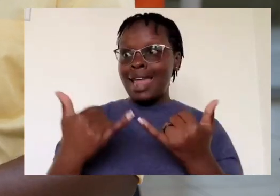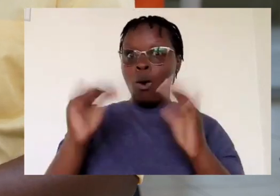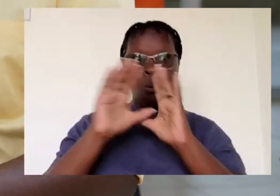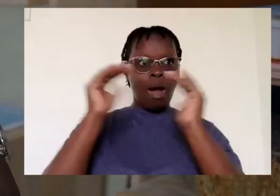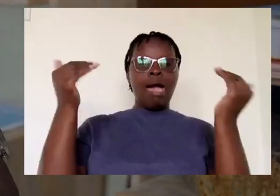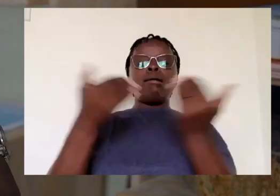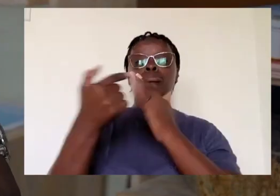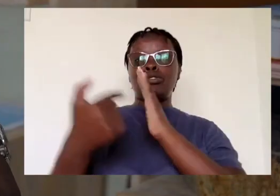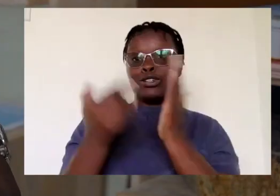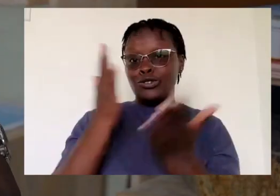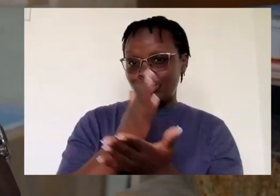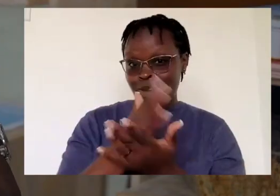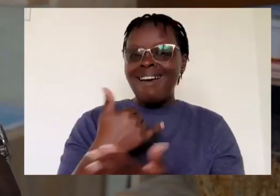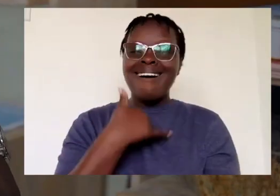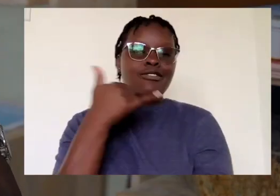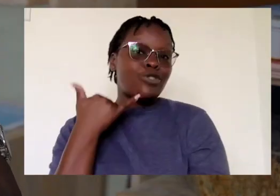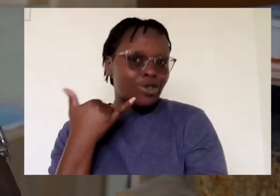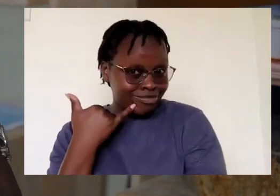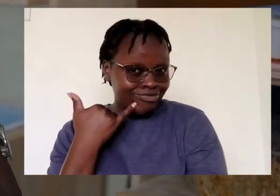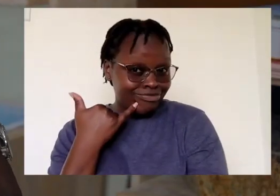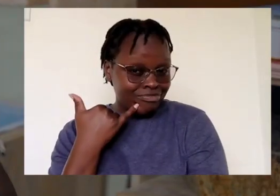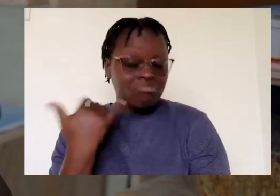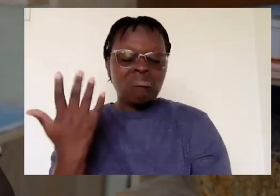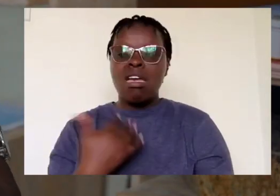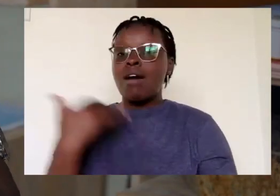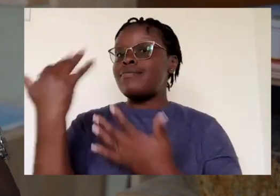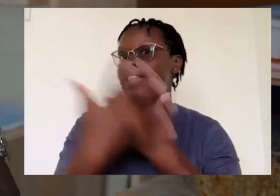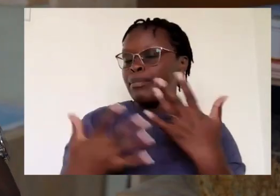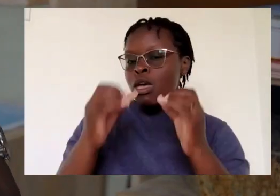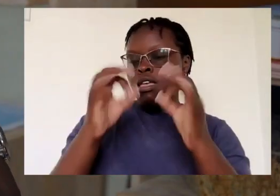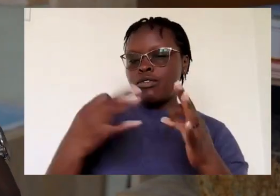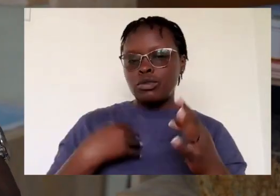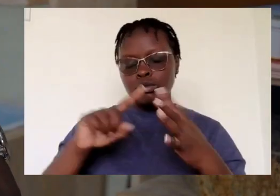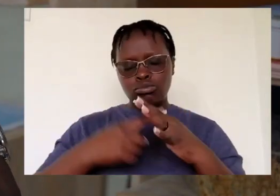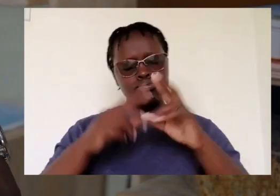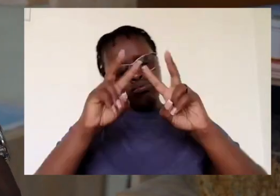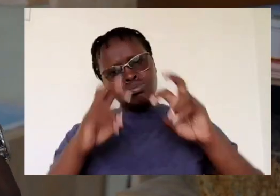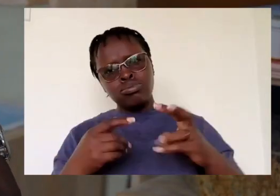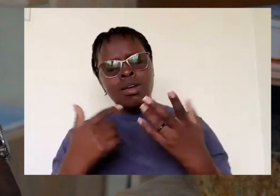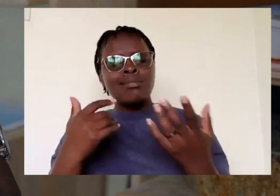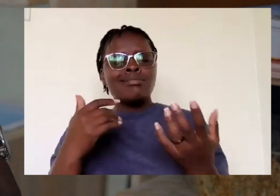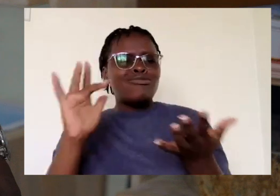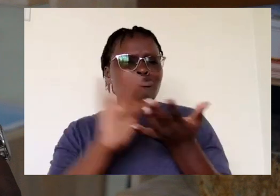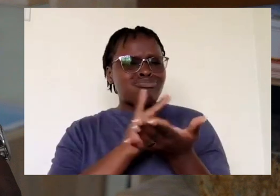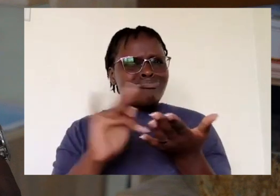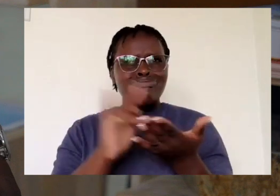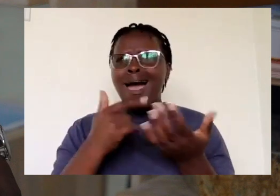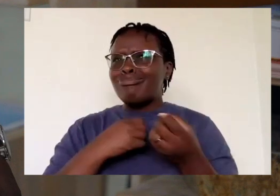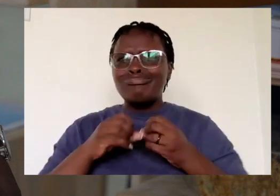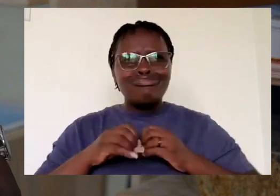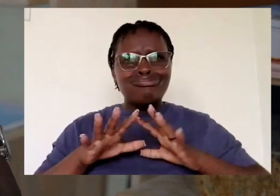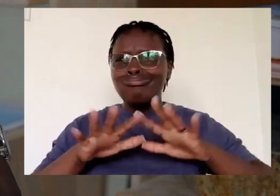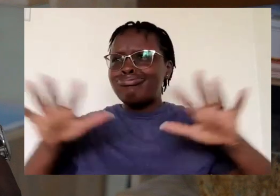We are in the world of tech. I mean, in every home, there's a phone, right? Yeah, and if you look at the stats, smartphones are